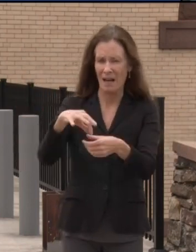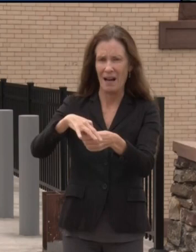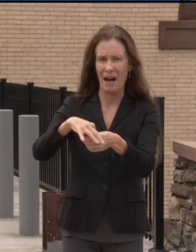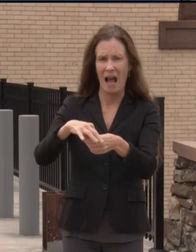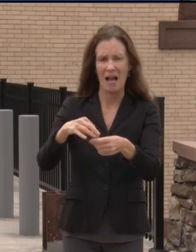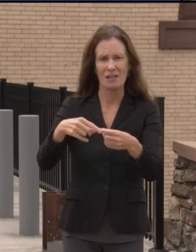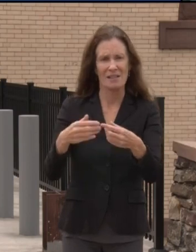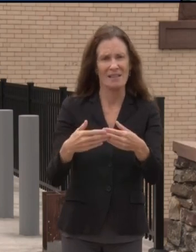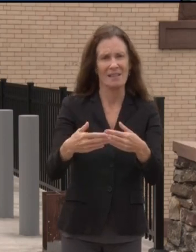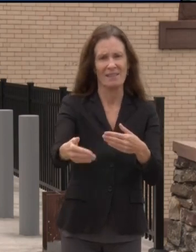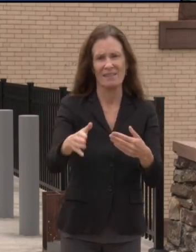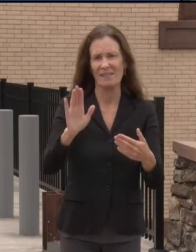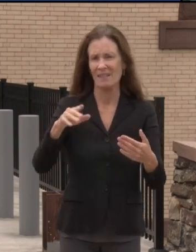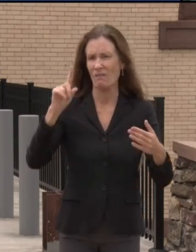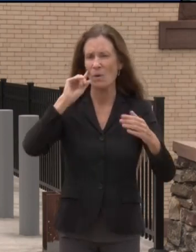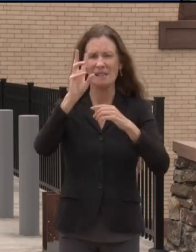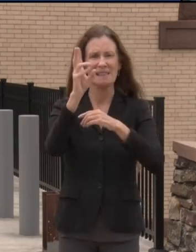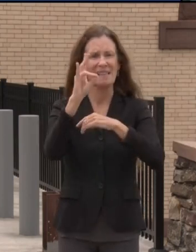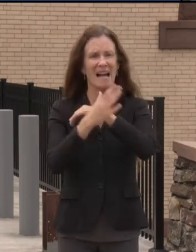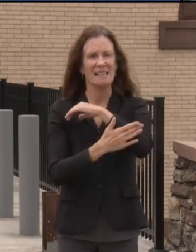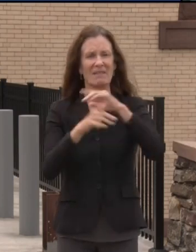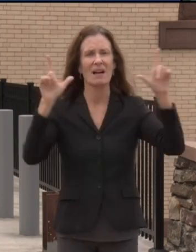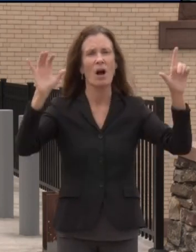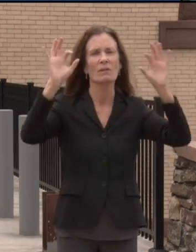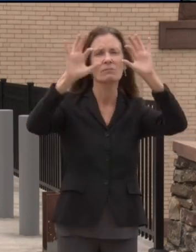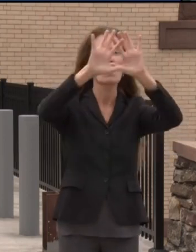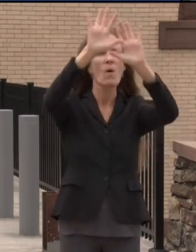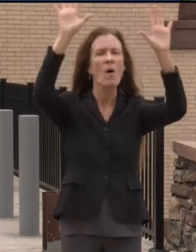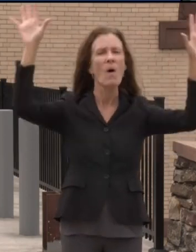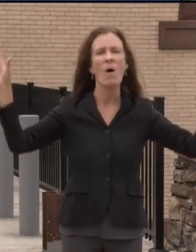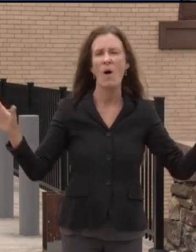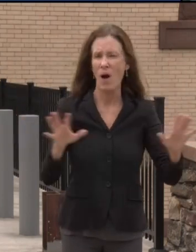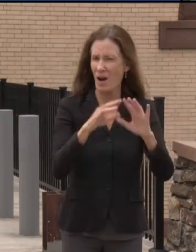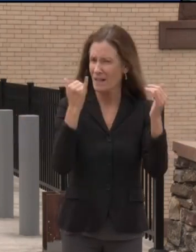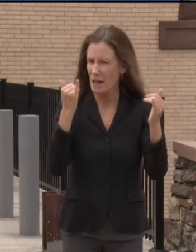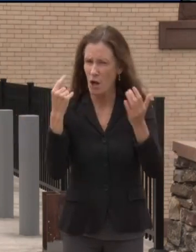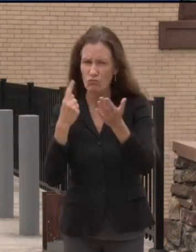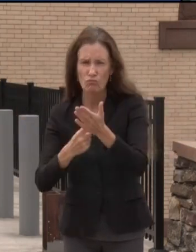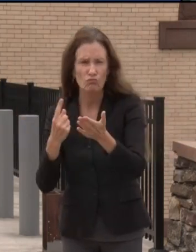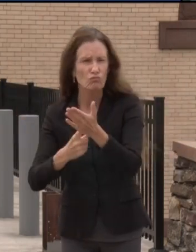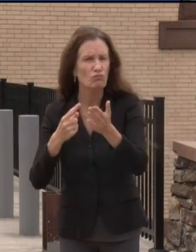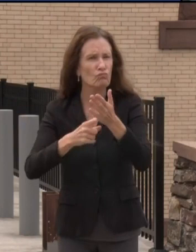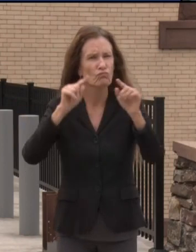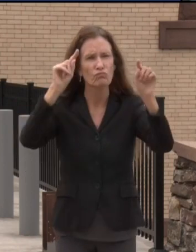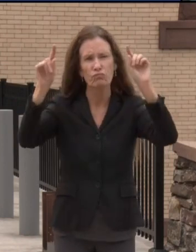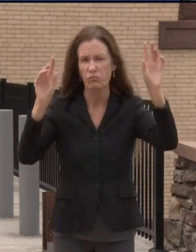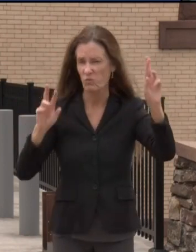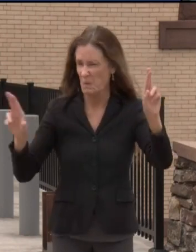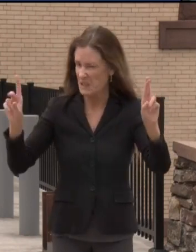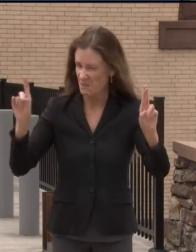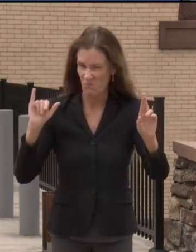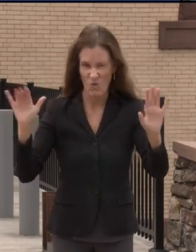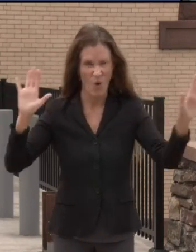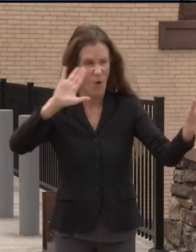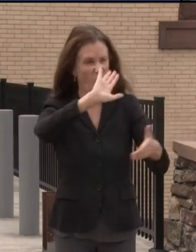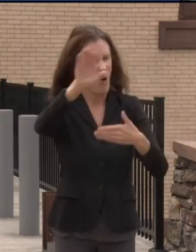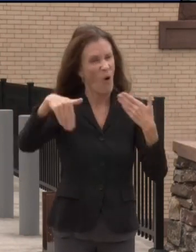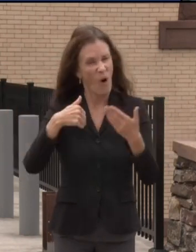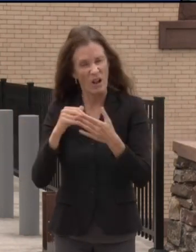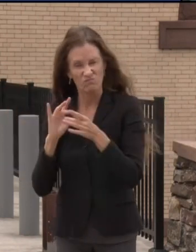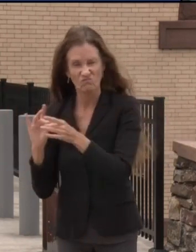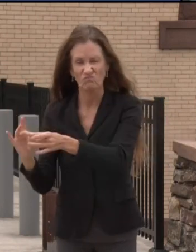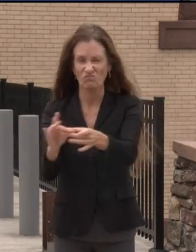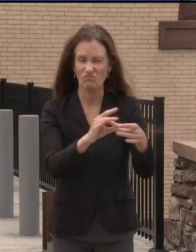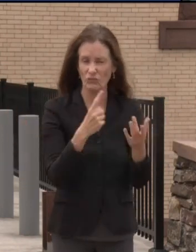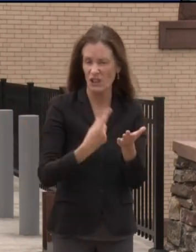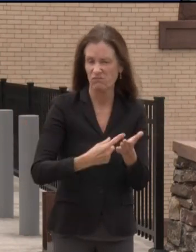really urging action in the state Senate and the state House, Republicans and Democrats. And real quick, for indoor seating, what